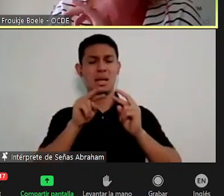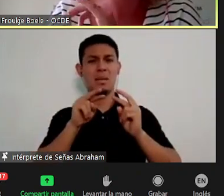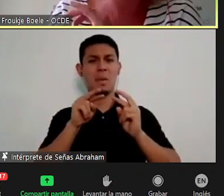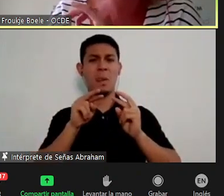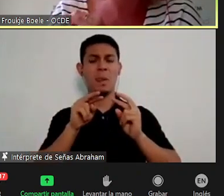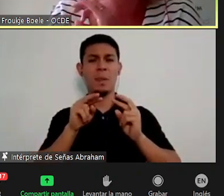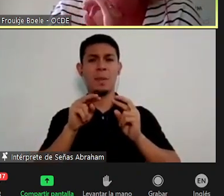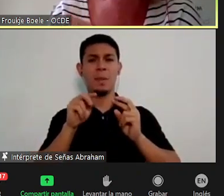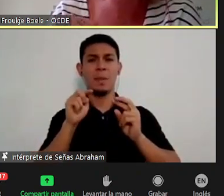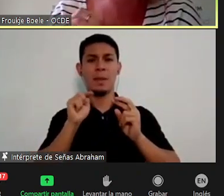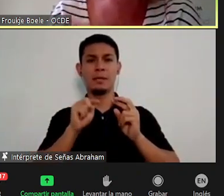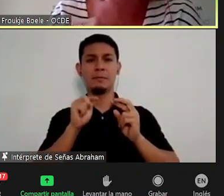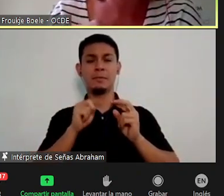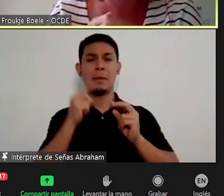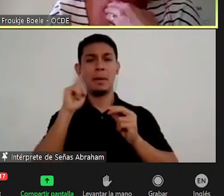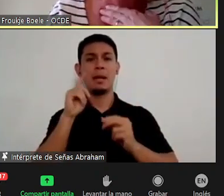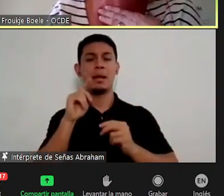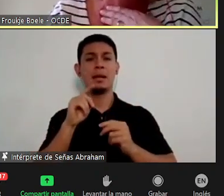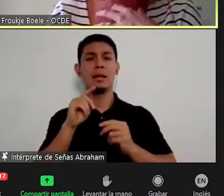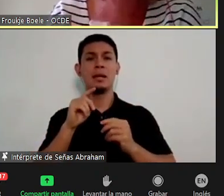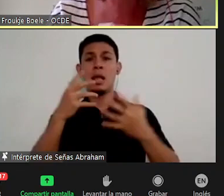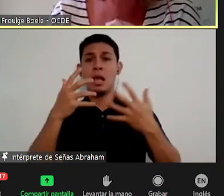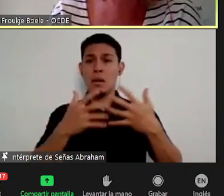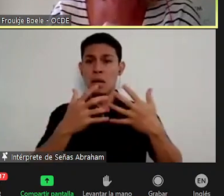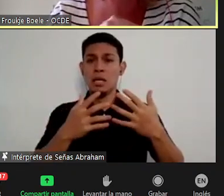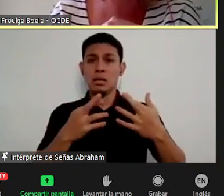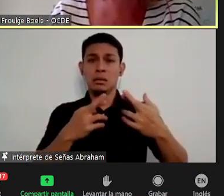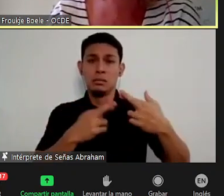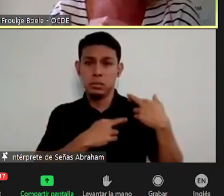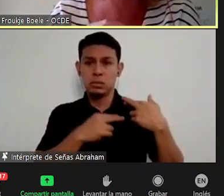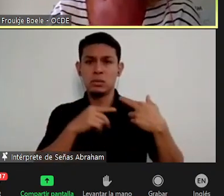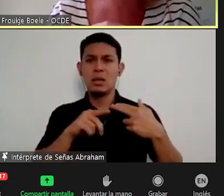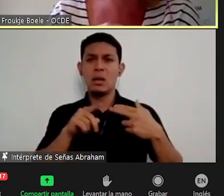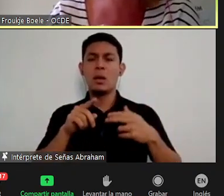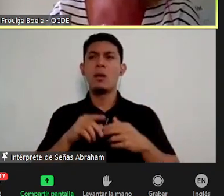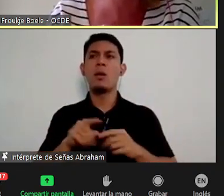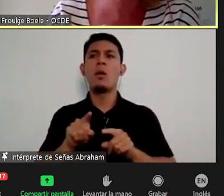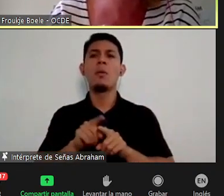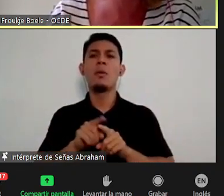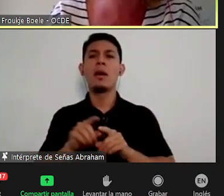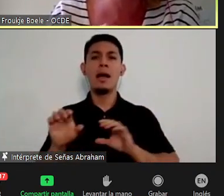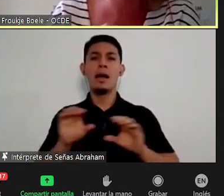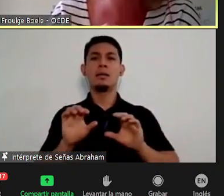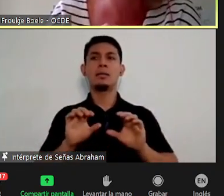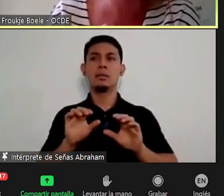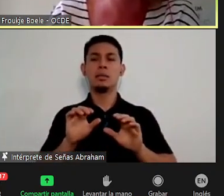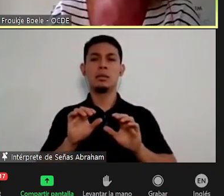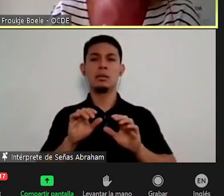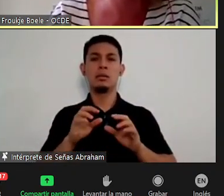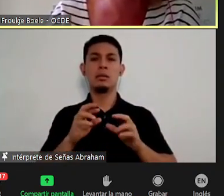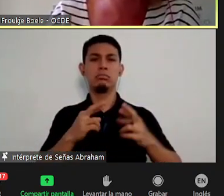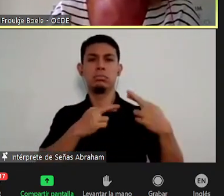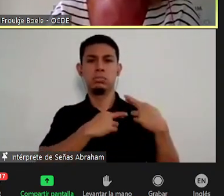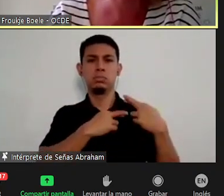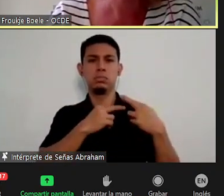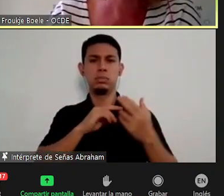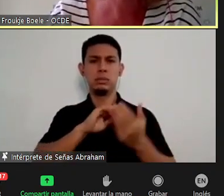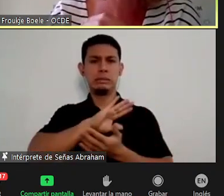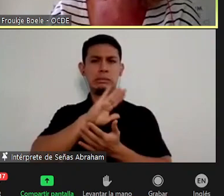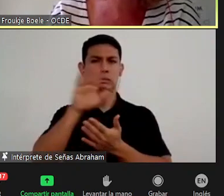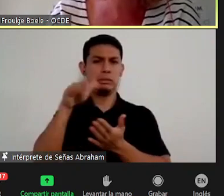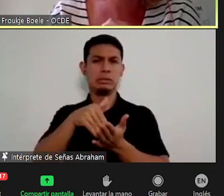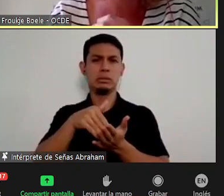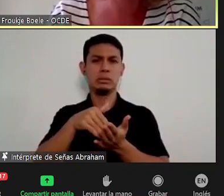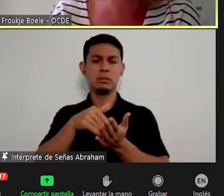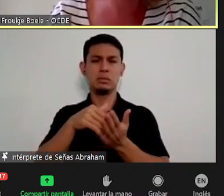implementation of due diligence for the business responsible counters is a central and